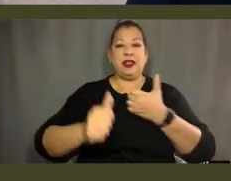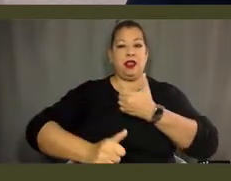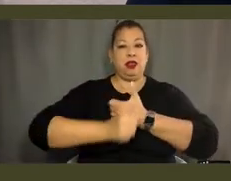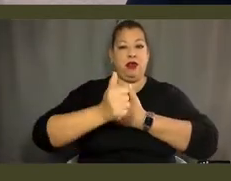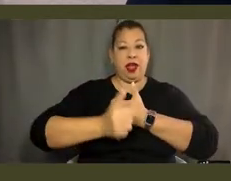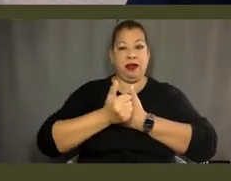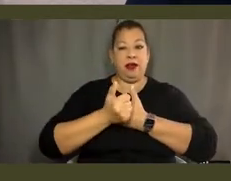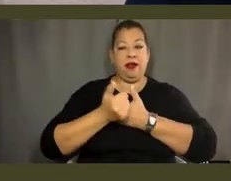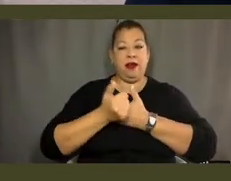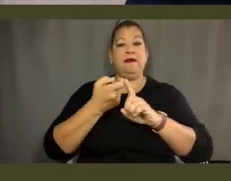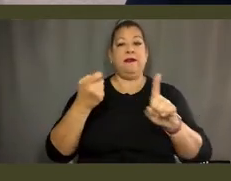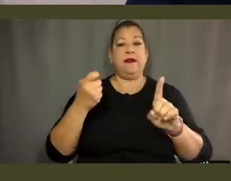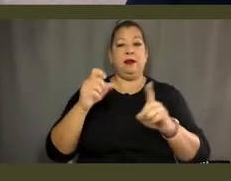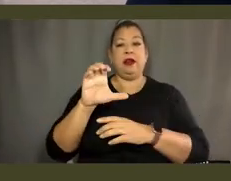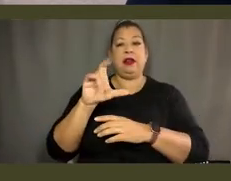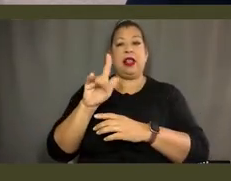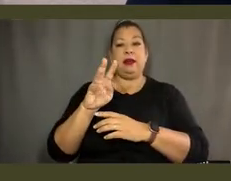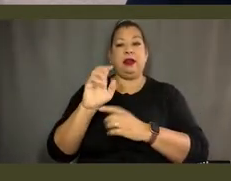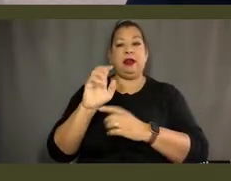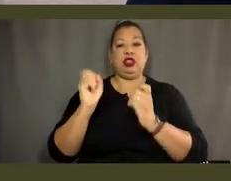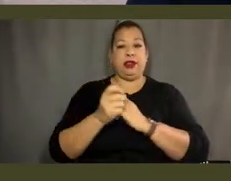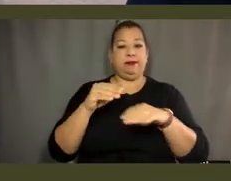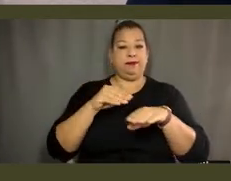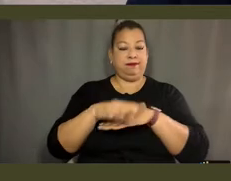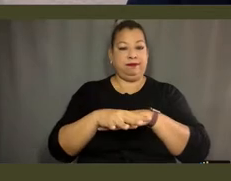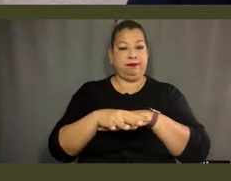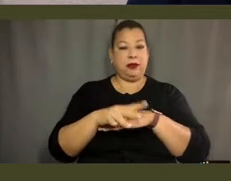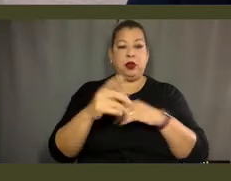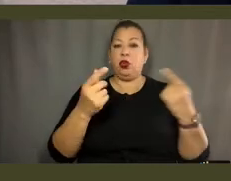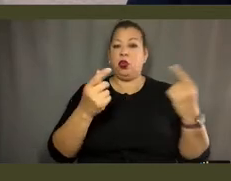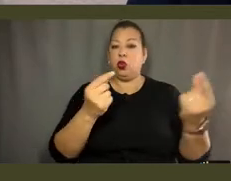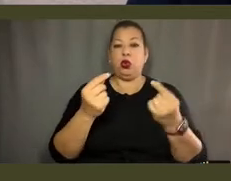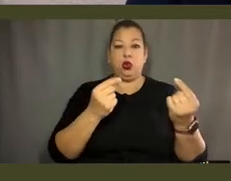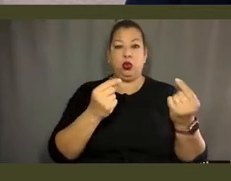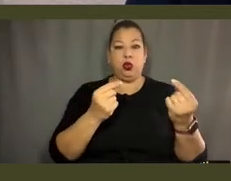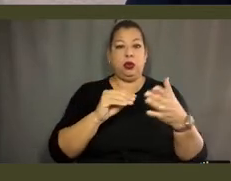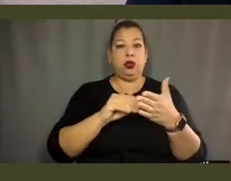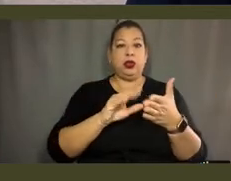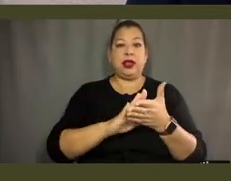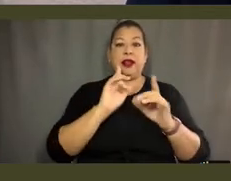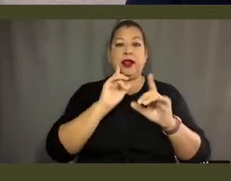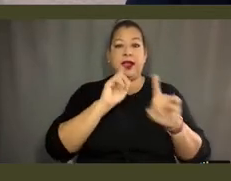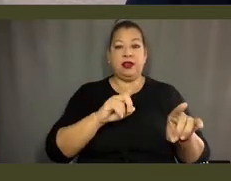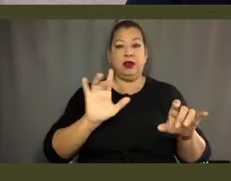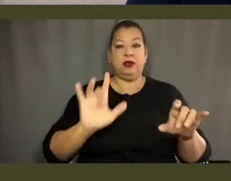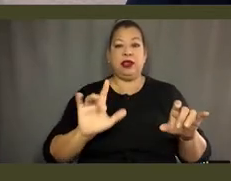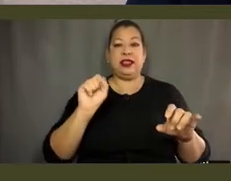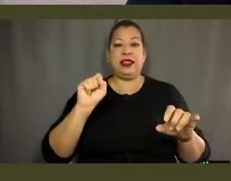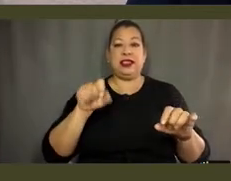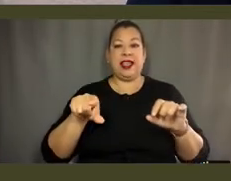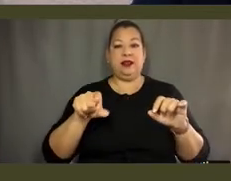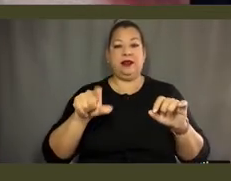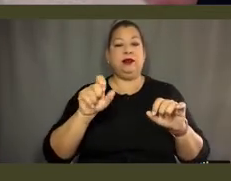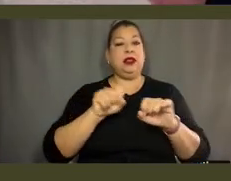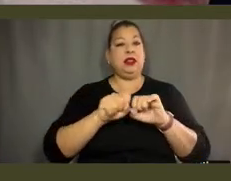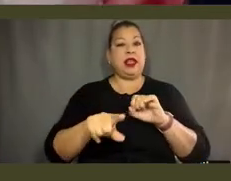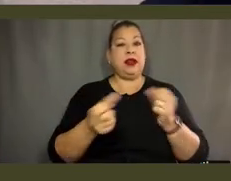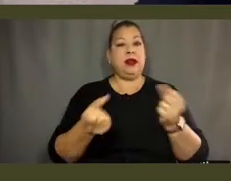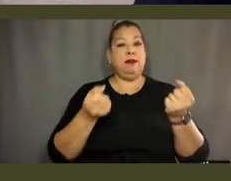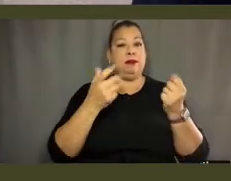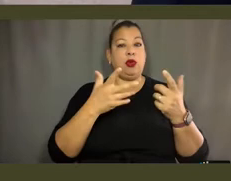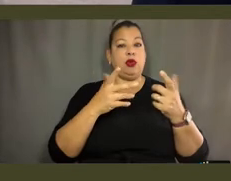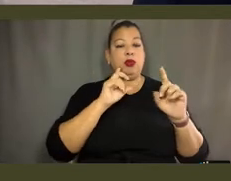change? All you need to do is put in your answer and then press send. You can send in multiple answers, try and keep